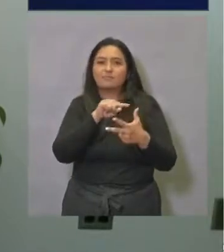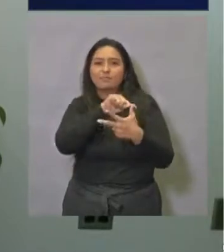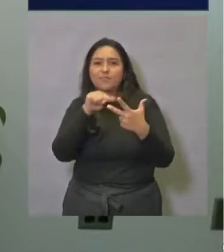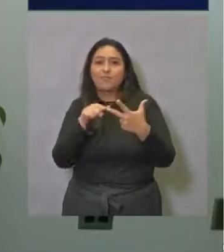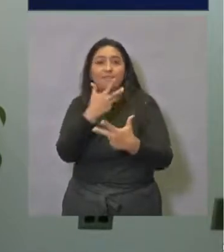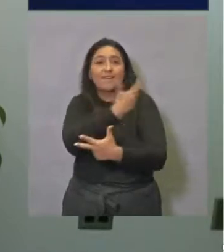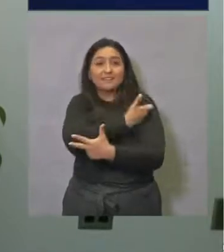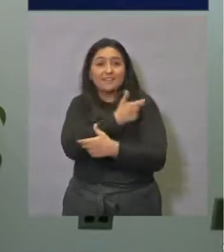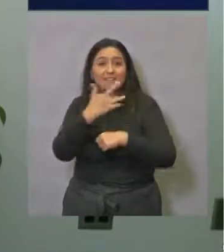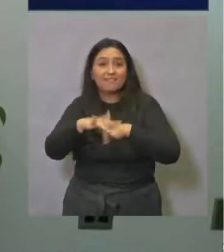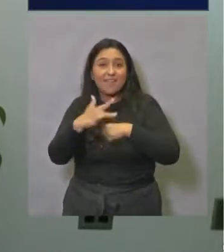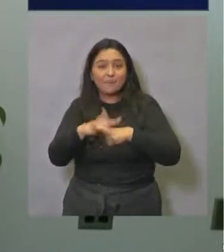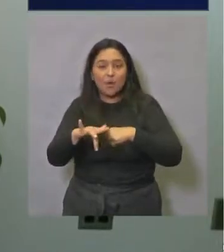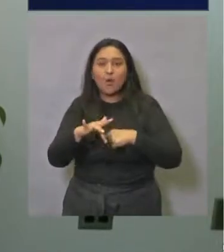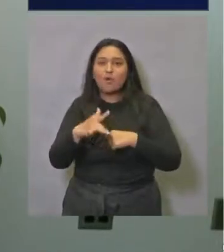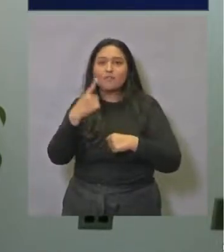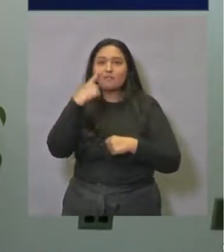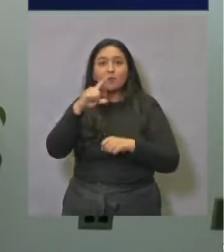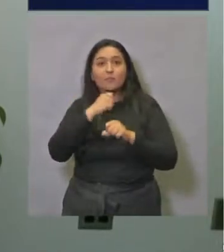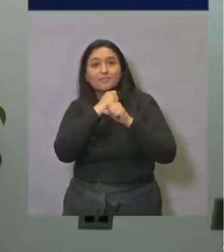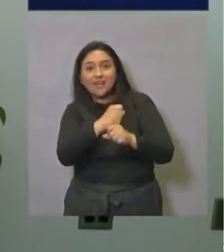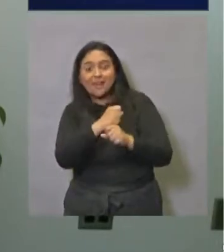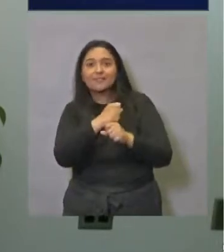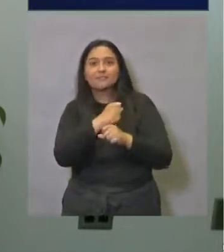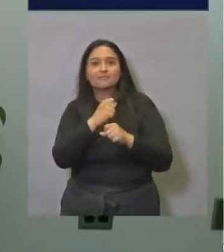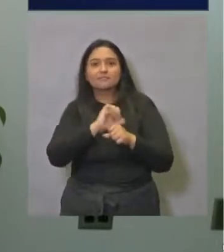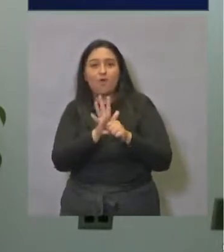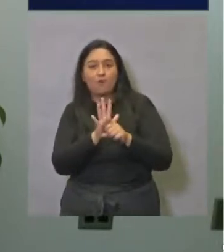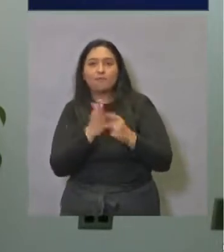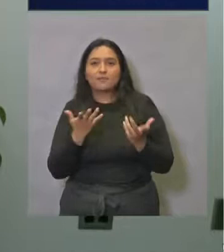available to protect from COVID-19. So when